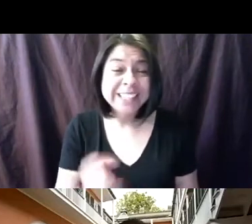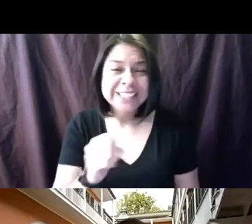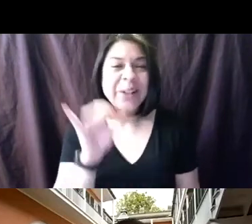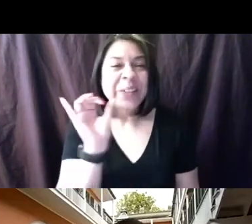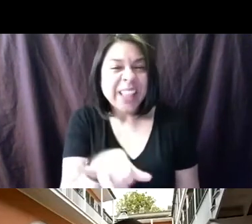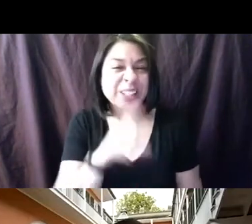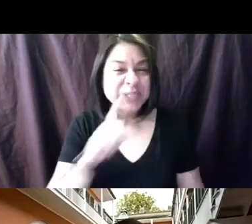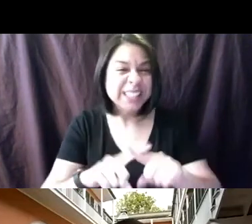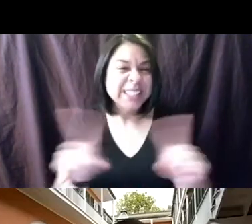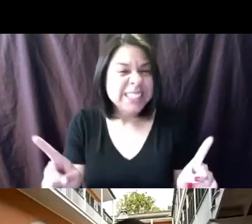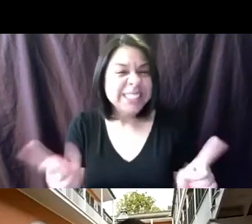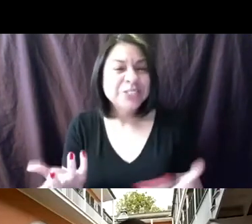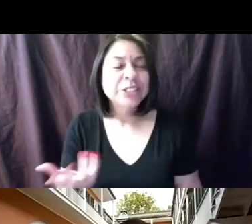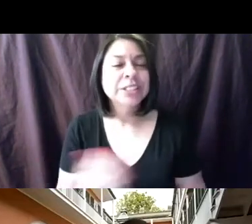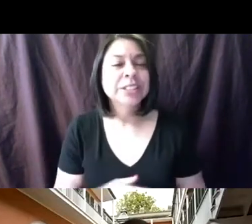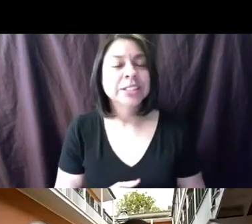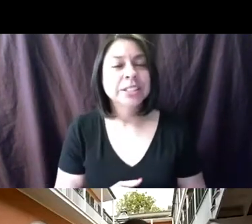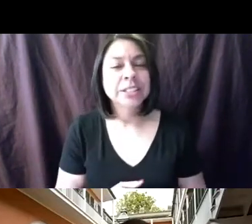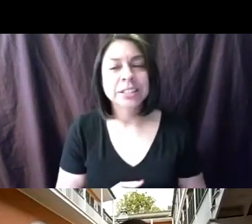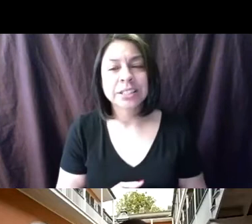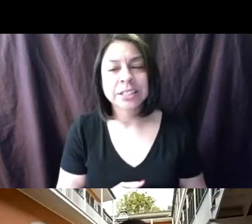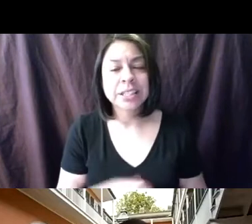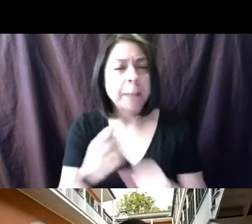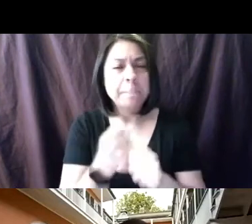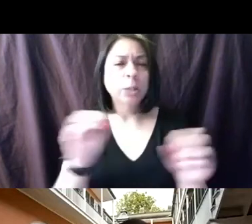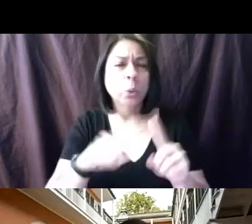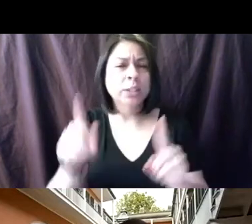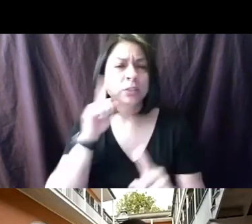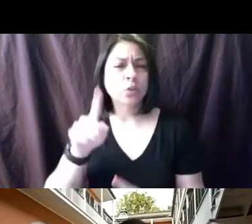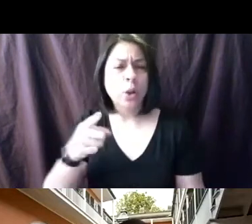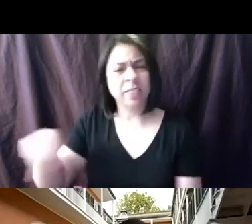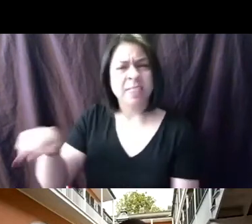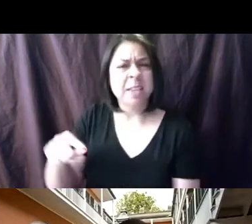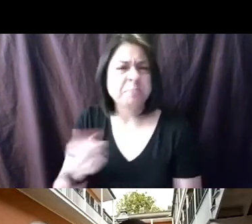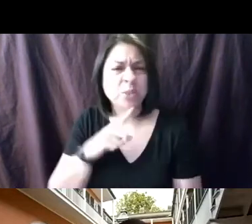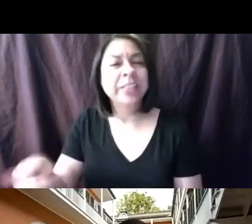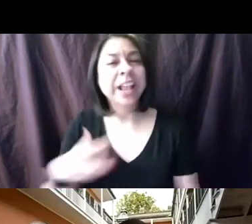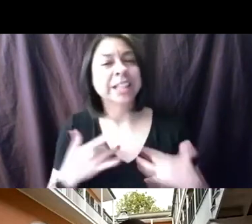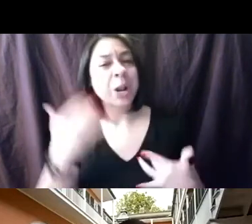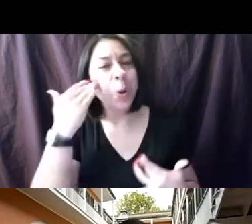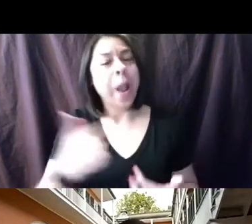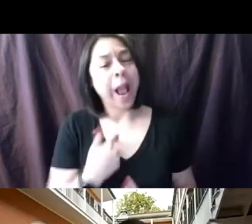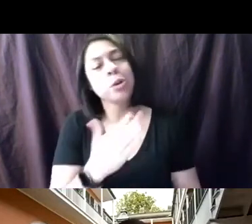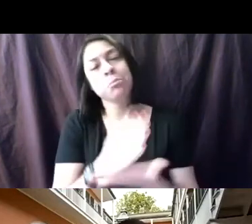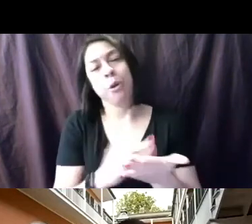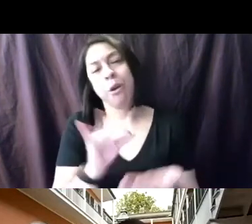that's the difference, you know. It doesn't make no difference to them, you know, but they're excited to know that I was a part of